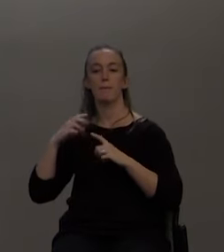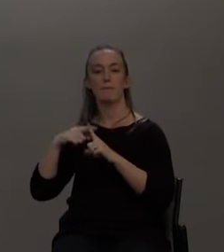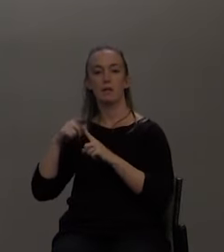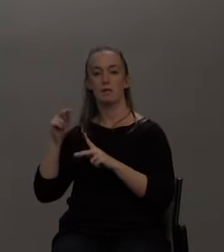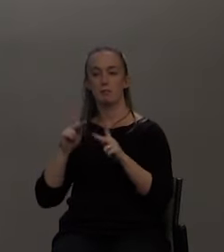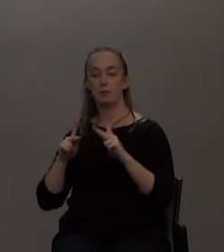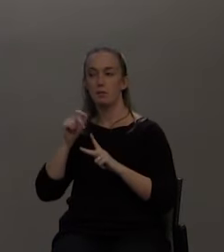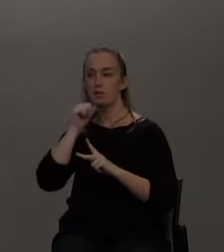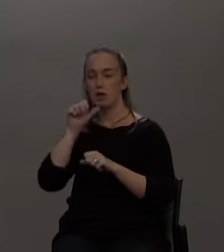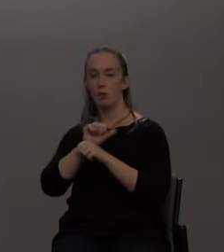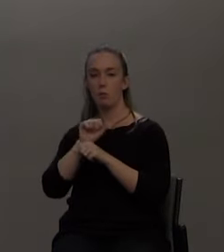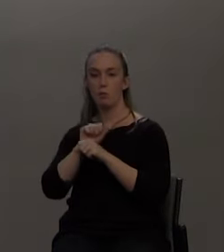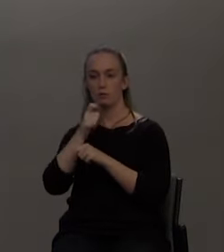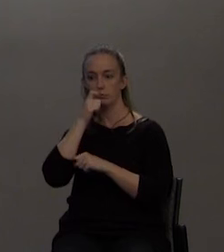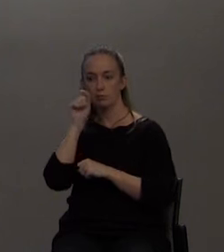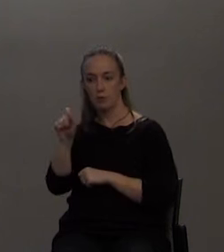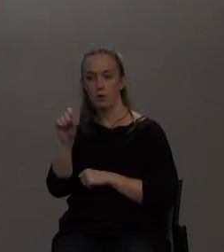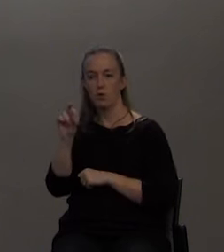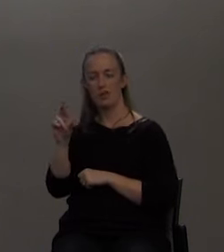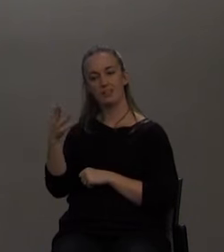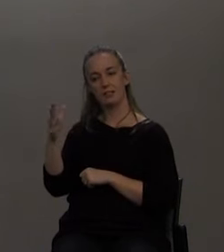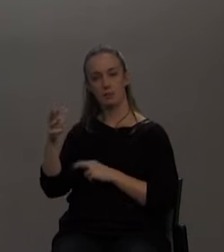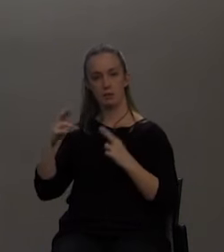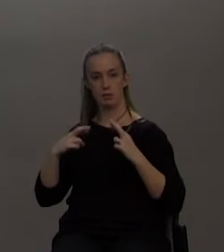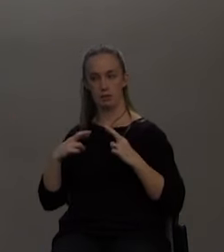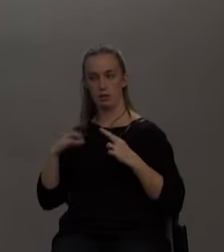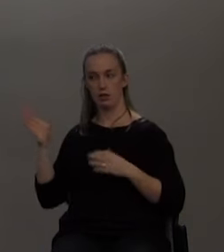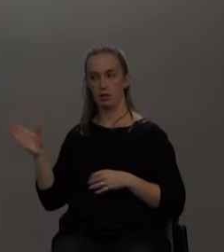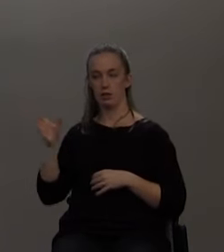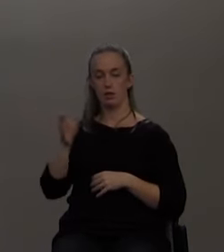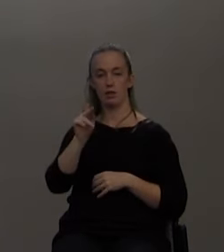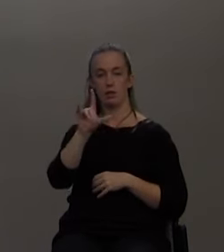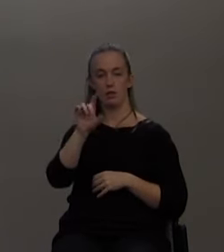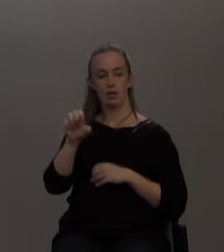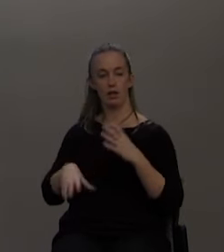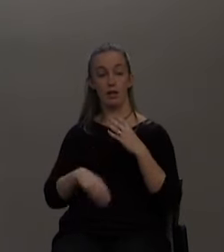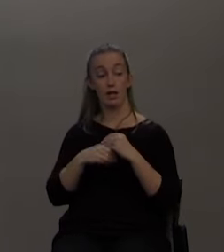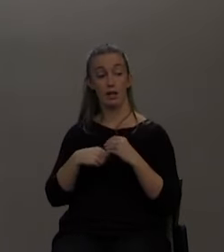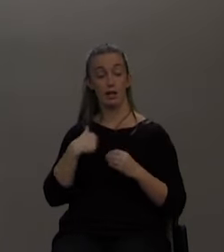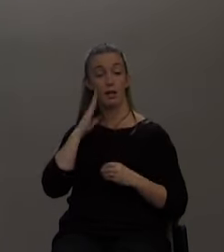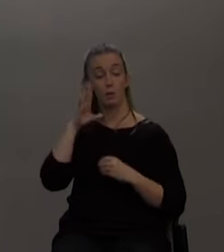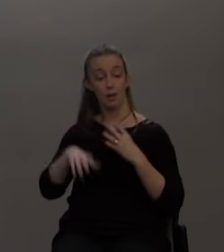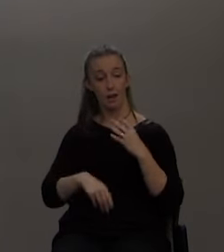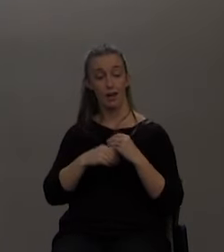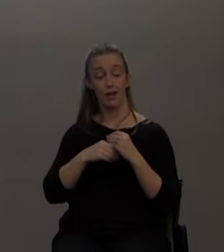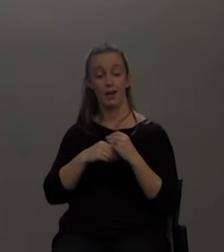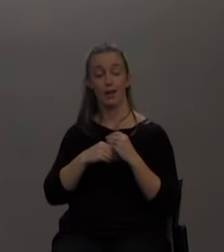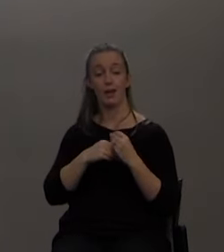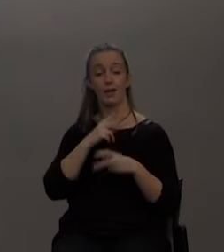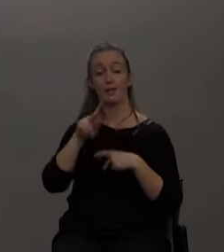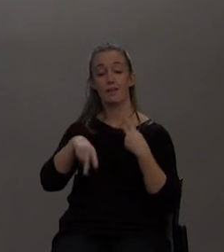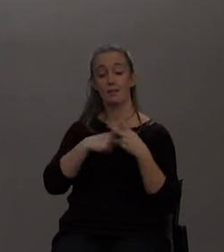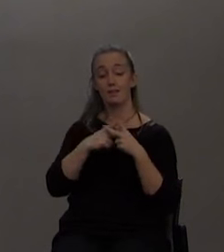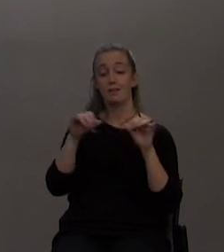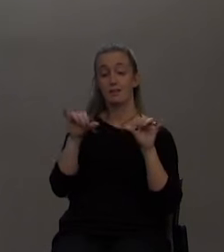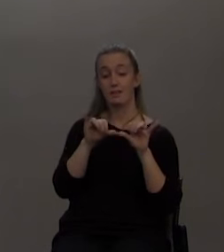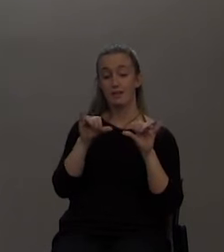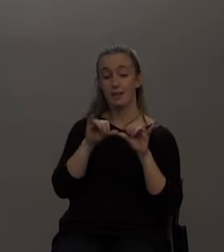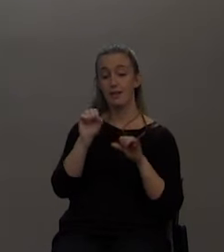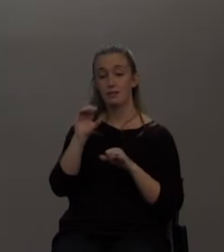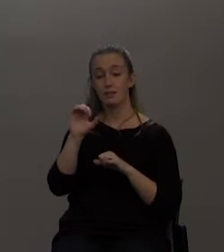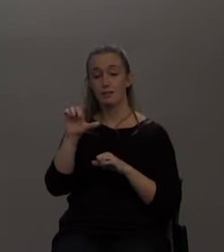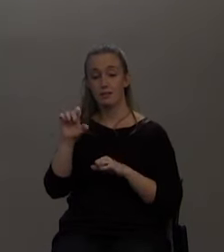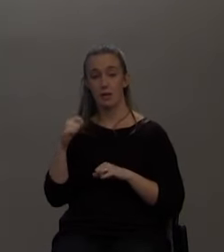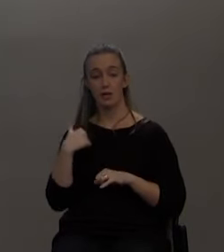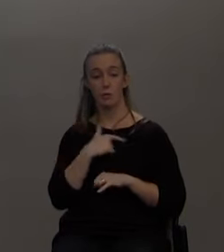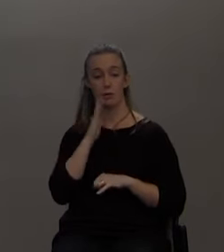are semi-retired. And I will say that from that perspective, the size and scale of the types of businesses that we're going to be most successful